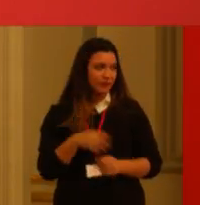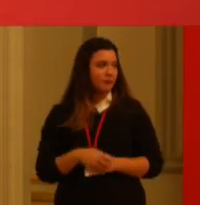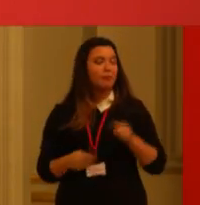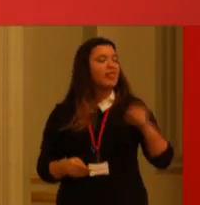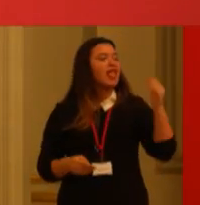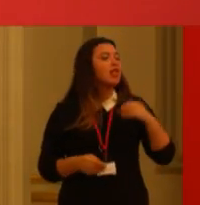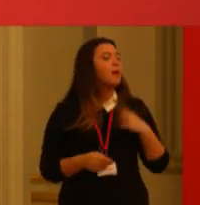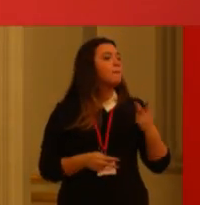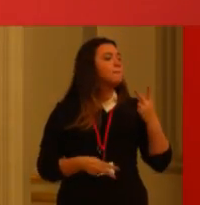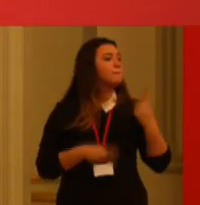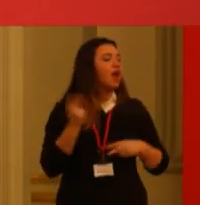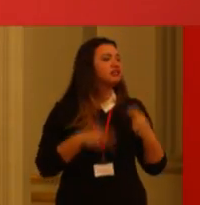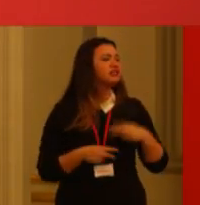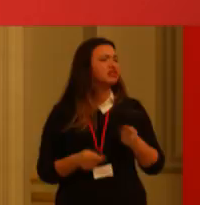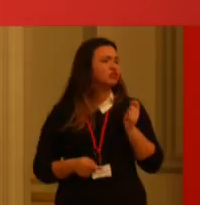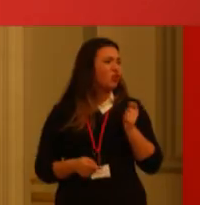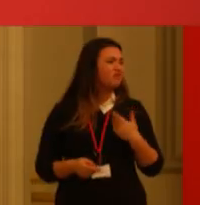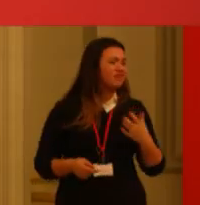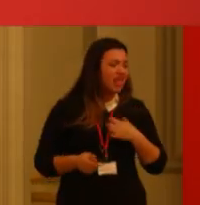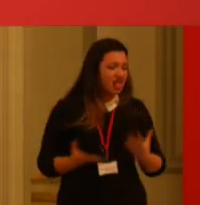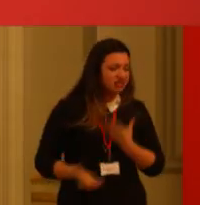goes, and they become